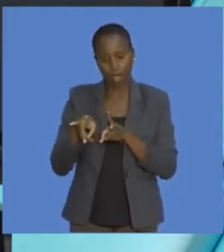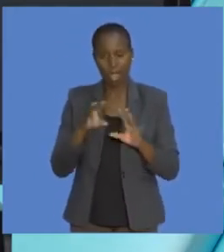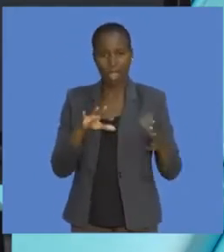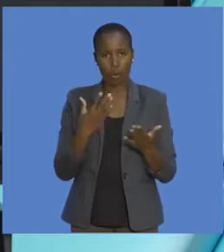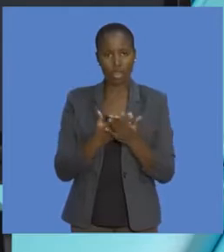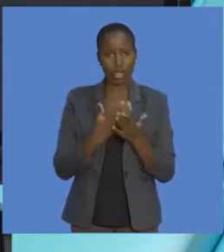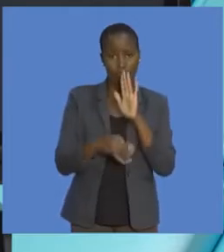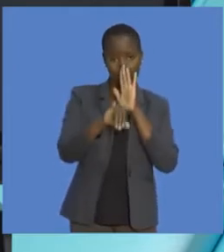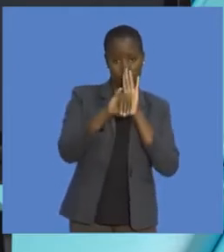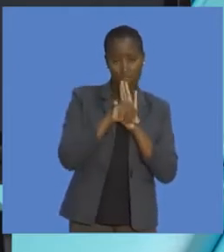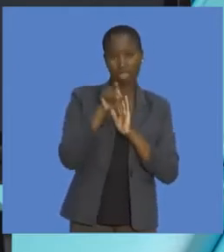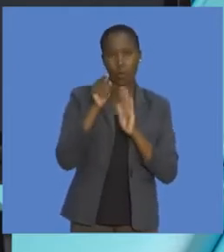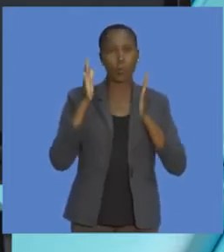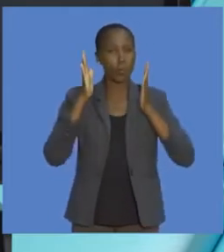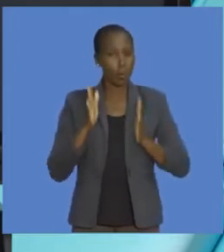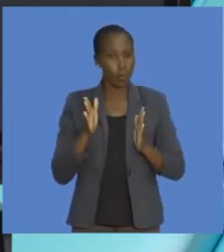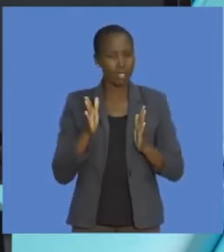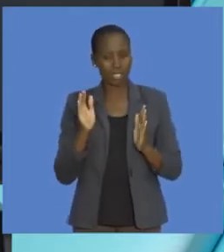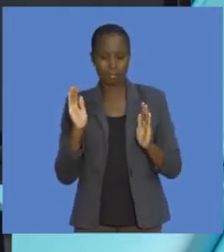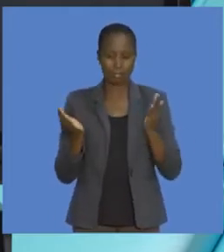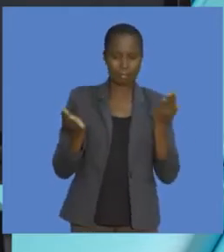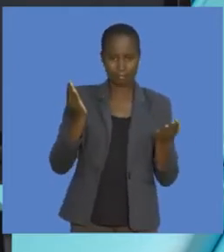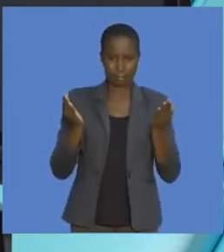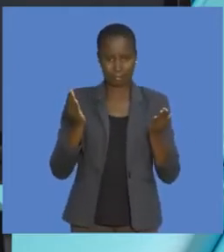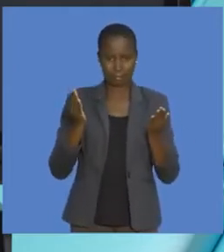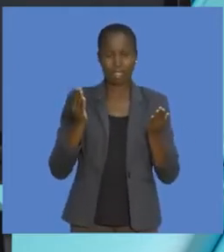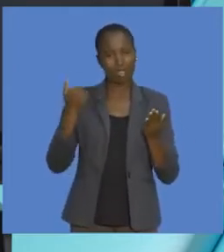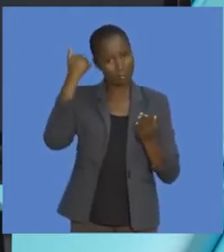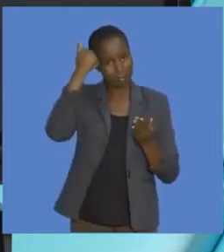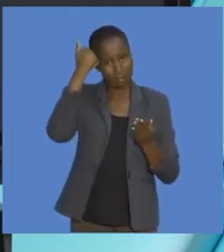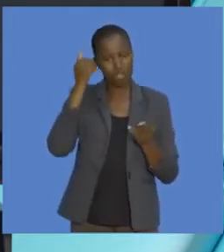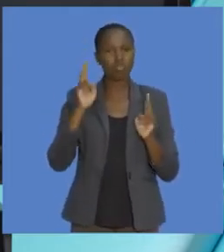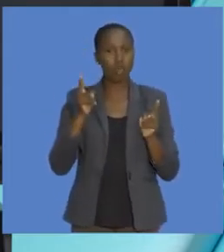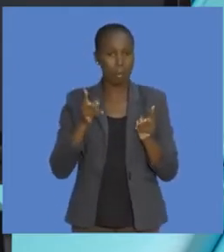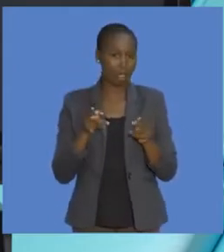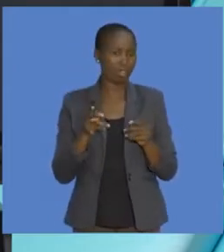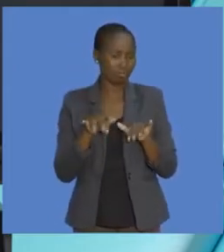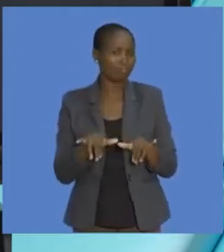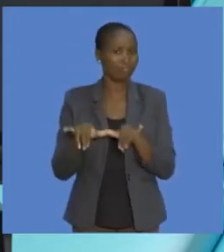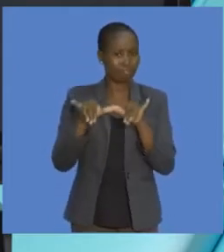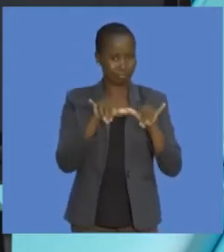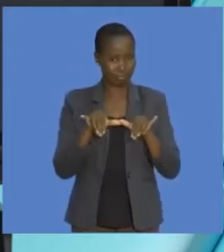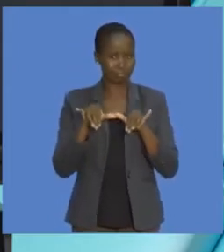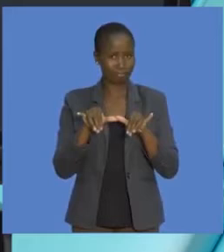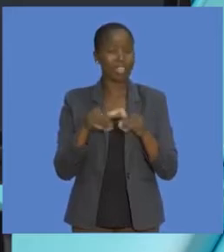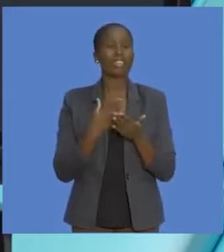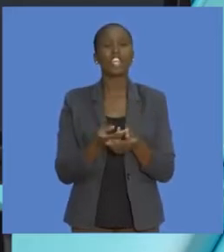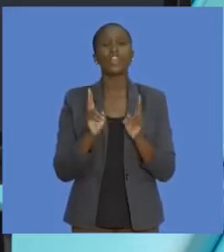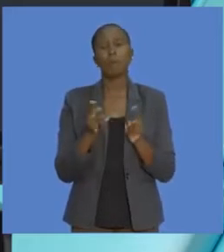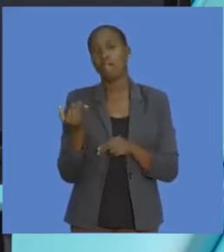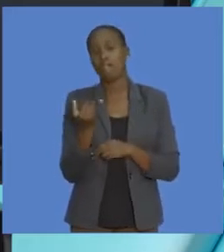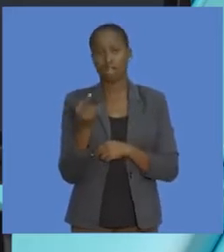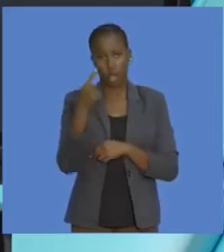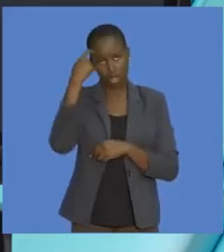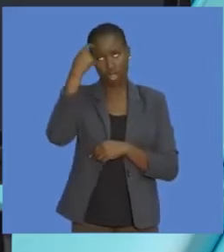that the body temperature remains the same. If we consider other things that remain within a normal range, think about